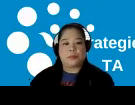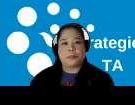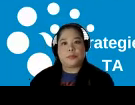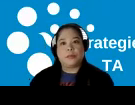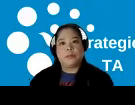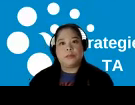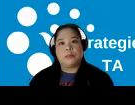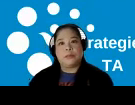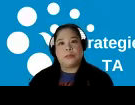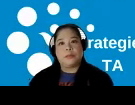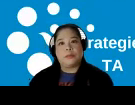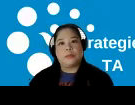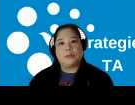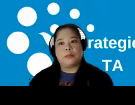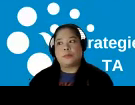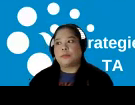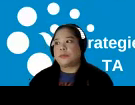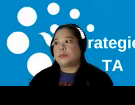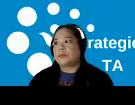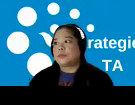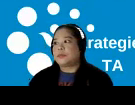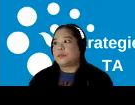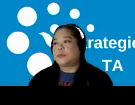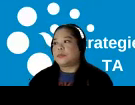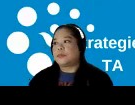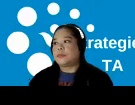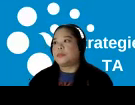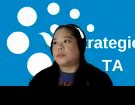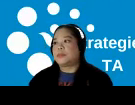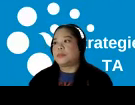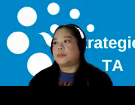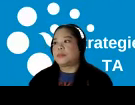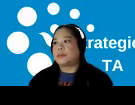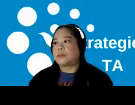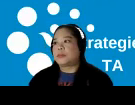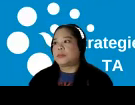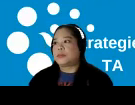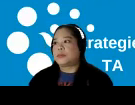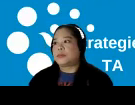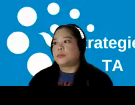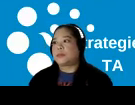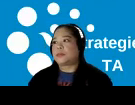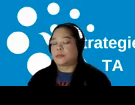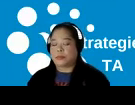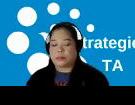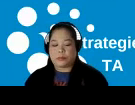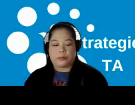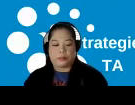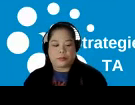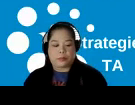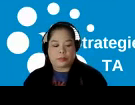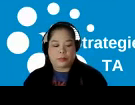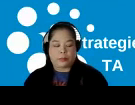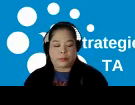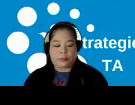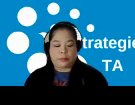know, the point of this legislation and the point of our work with Healthy Start is to, again, you know, coming